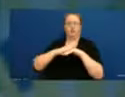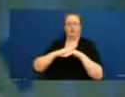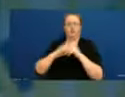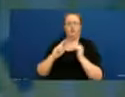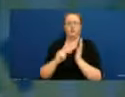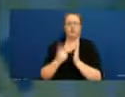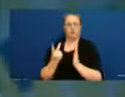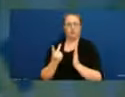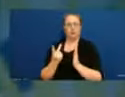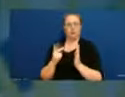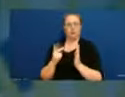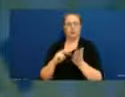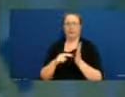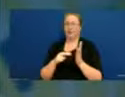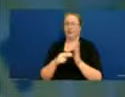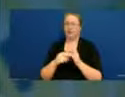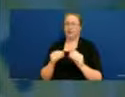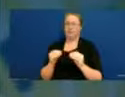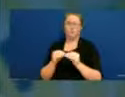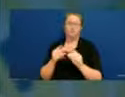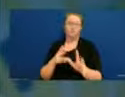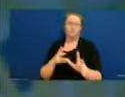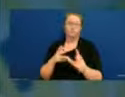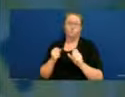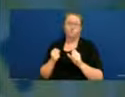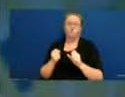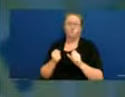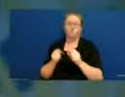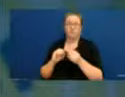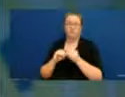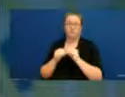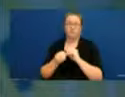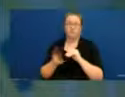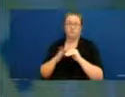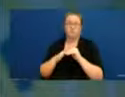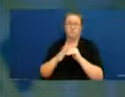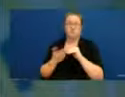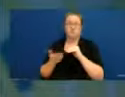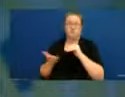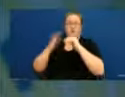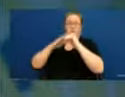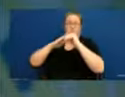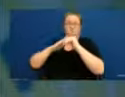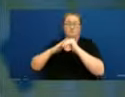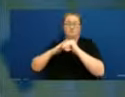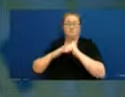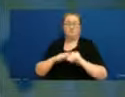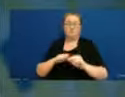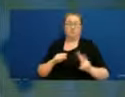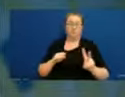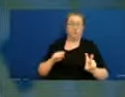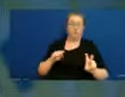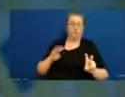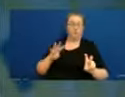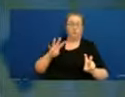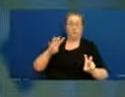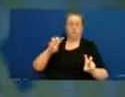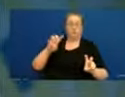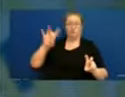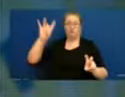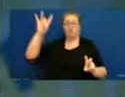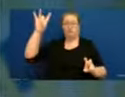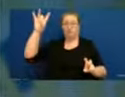we're accelerating the numbers of cases in our community, and we're having challenges breaking those chains